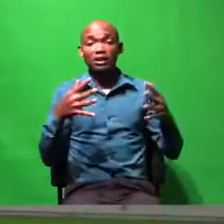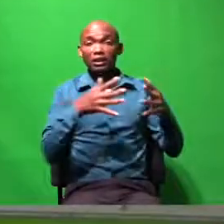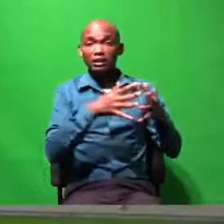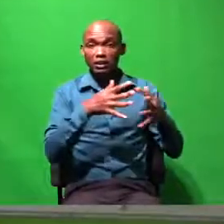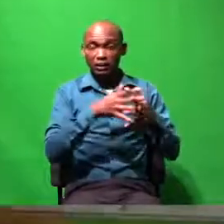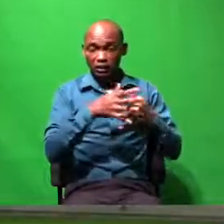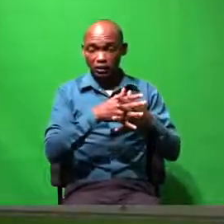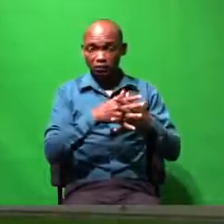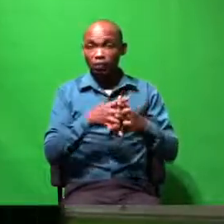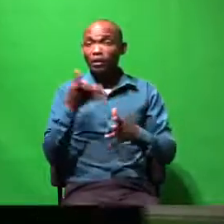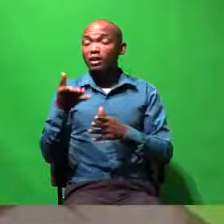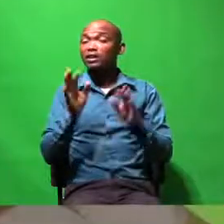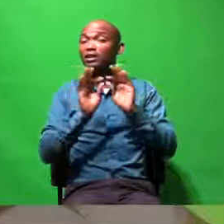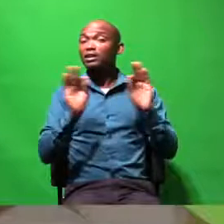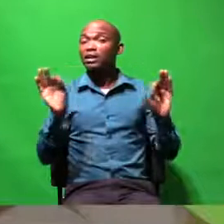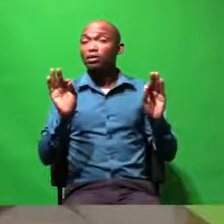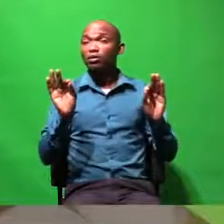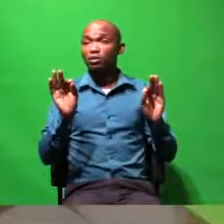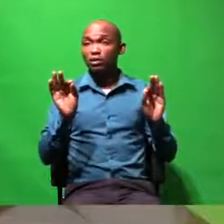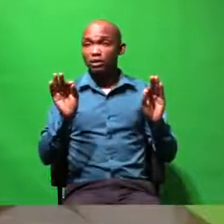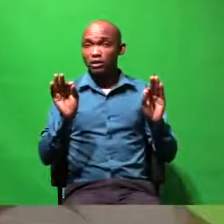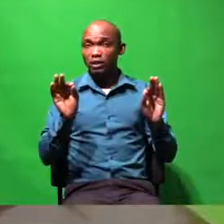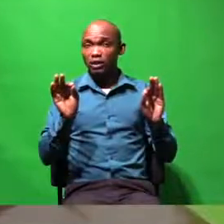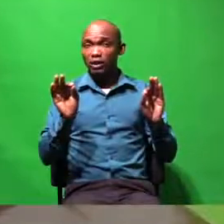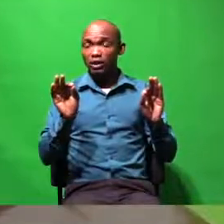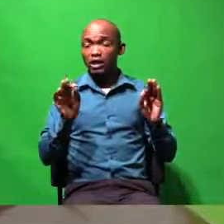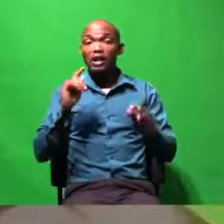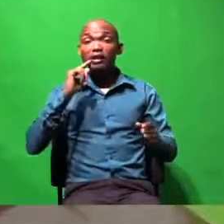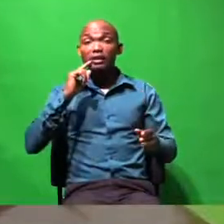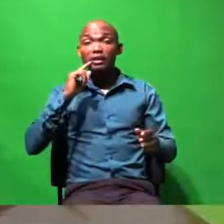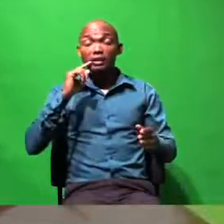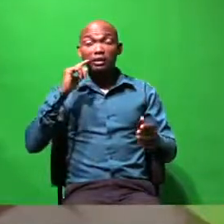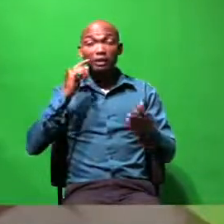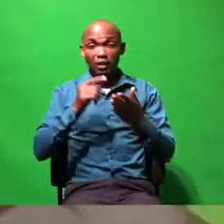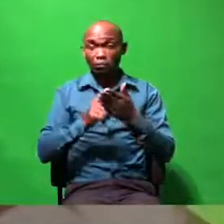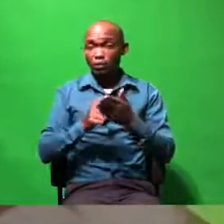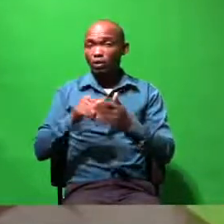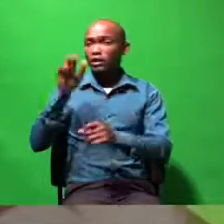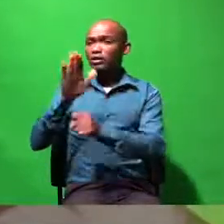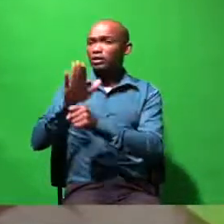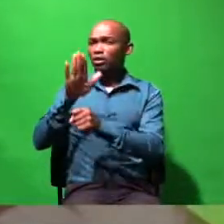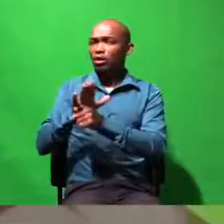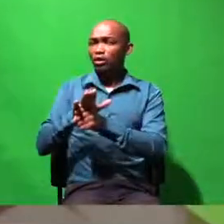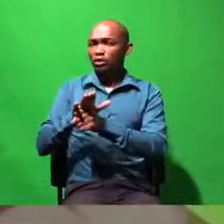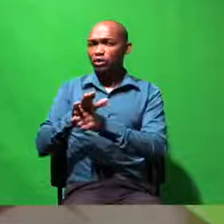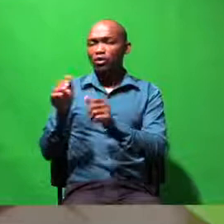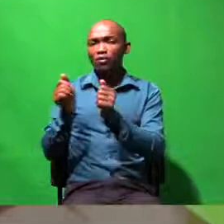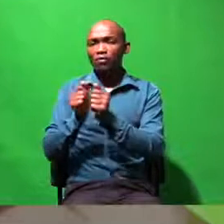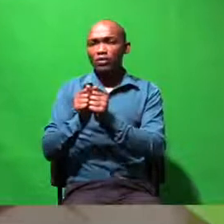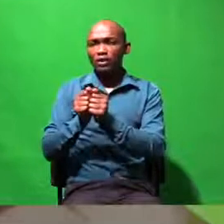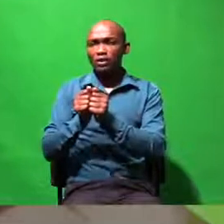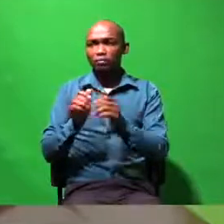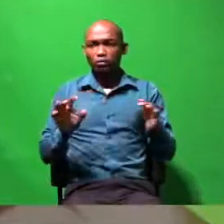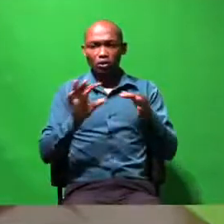So this is a good example. We have a lot of things that make the lymphatic system